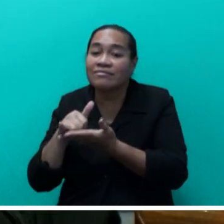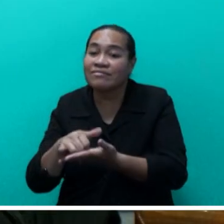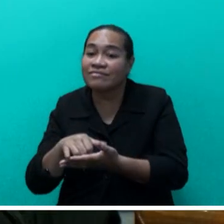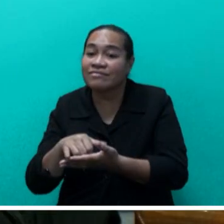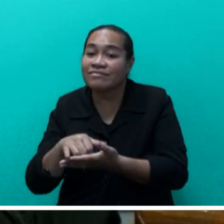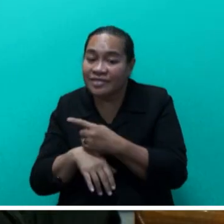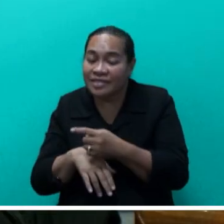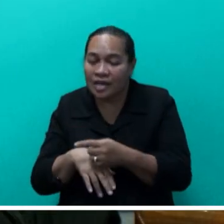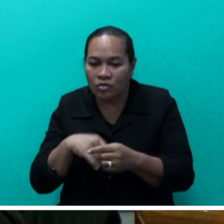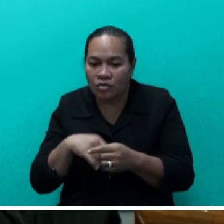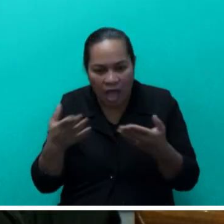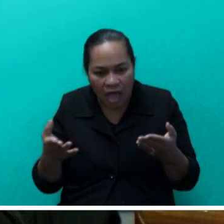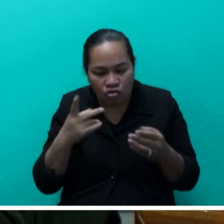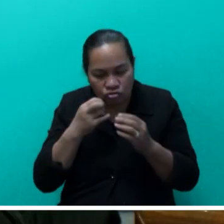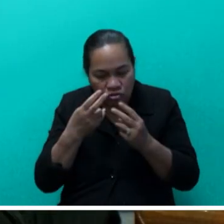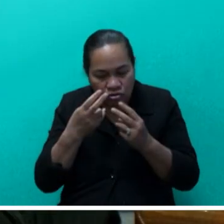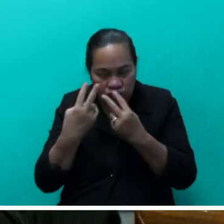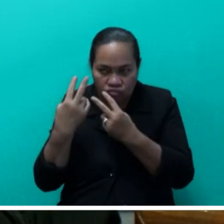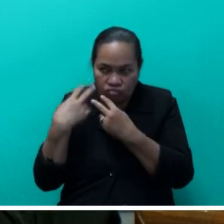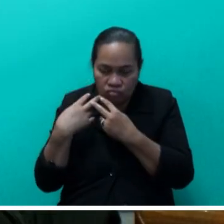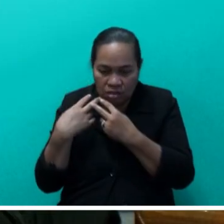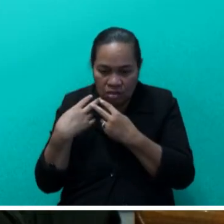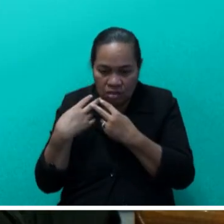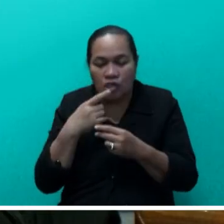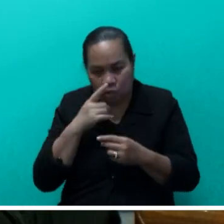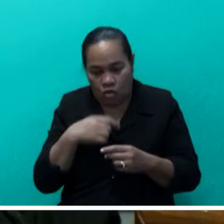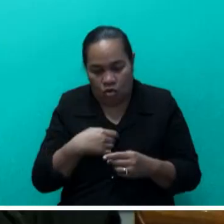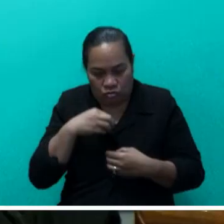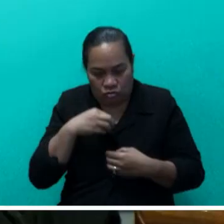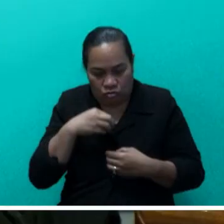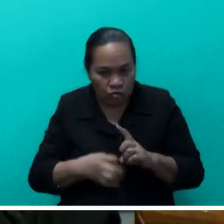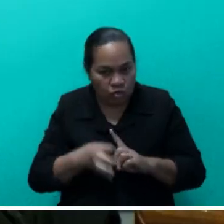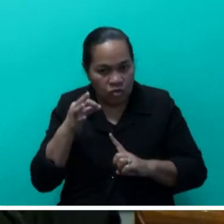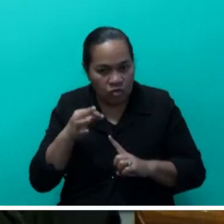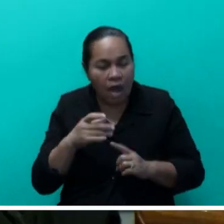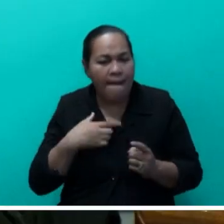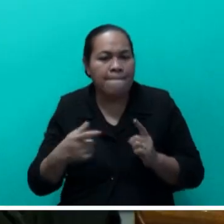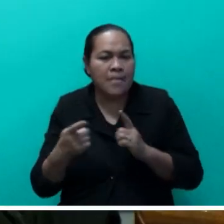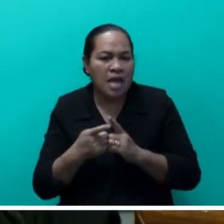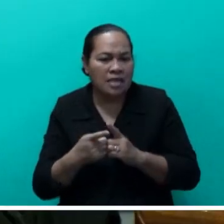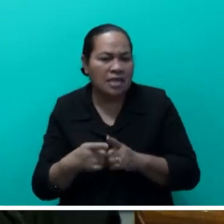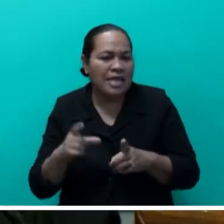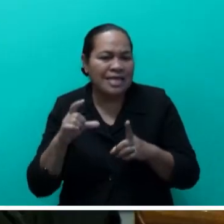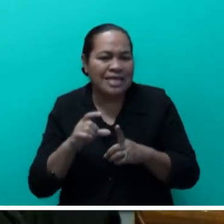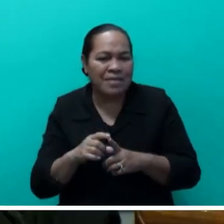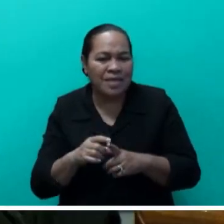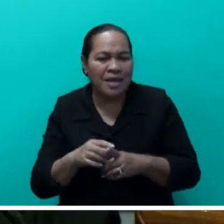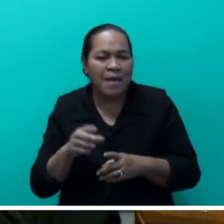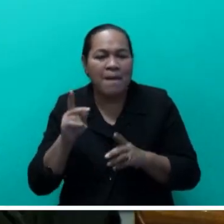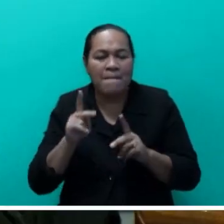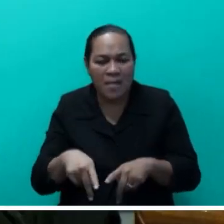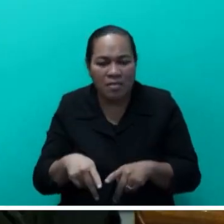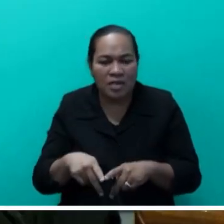on the concept of self-reflection to drive internal improvements. I also met with the Acting Permanent Secretary of Justice, the Director of Corporate